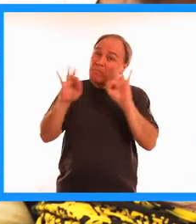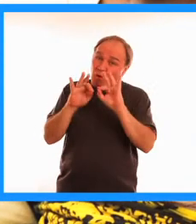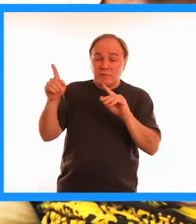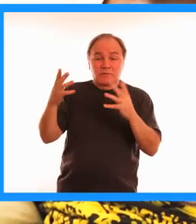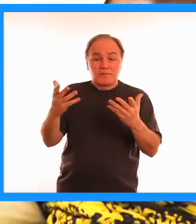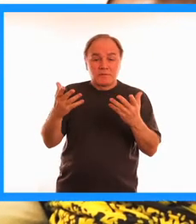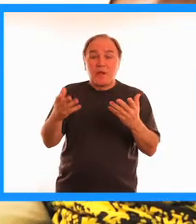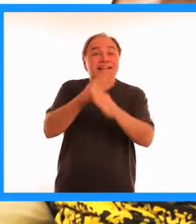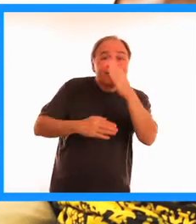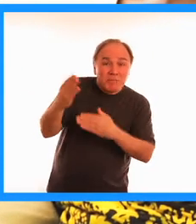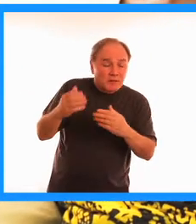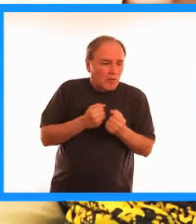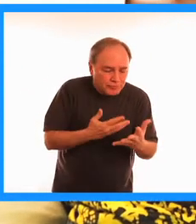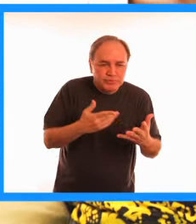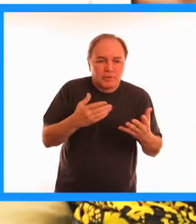their objectives.